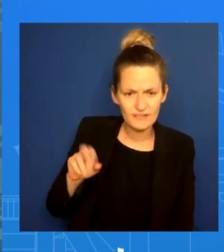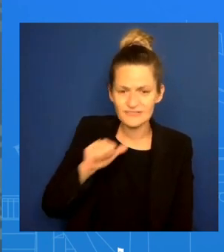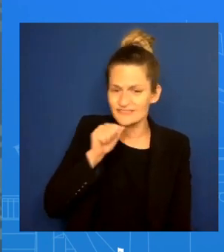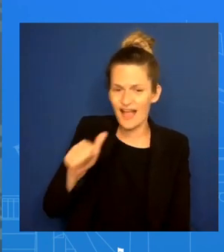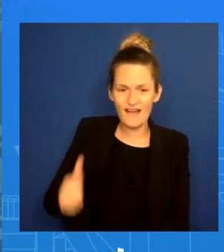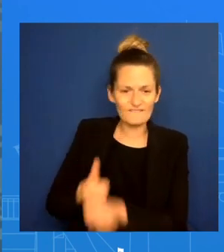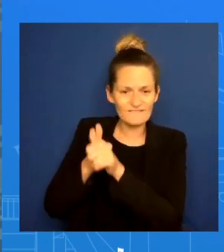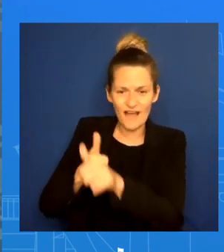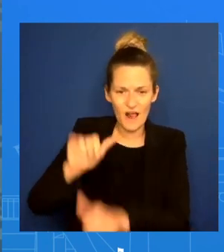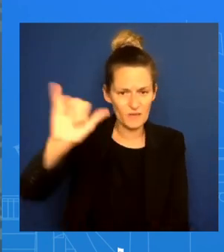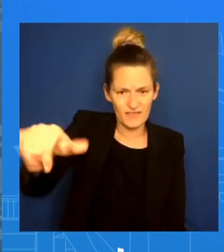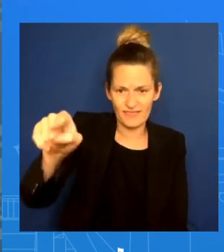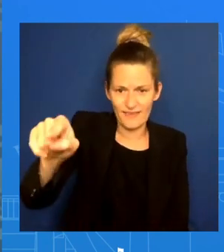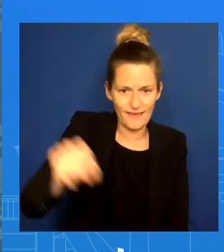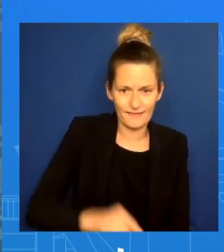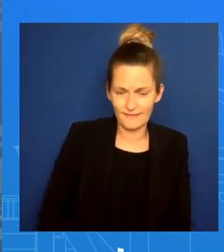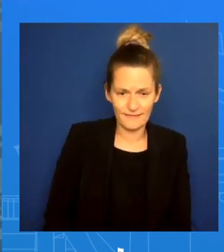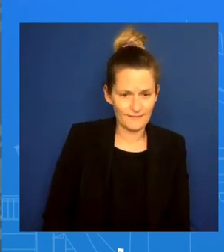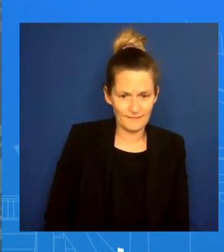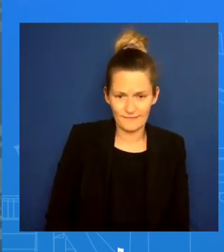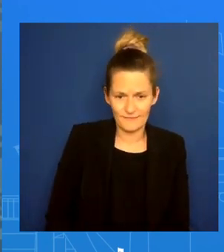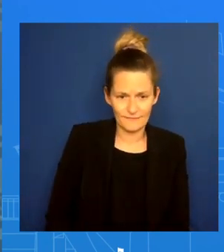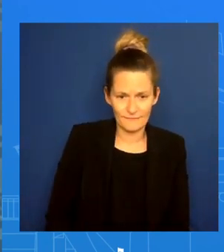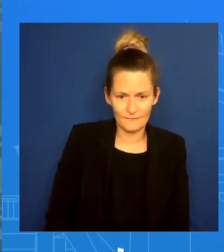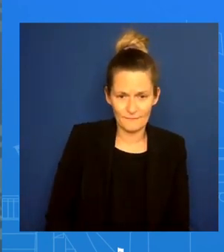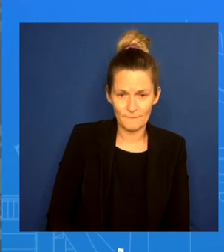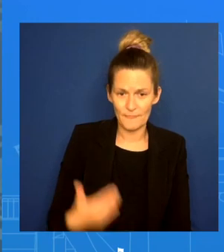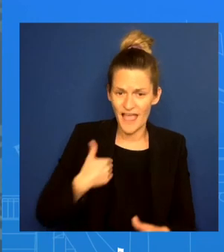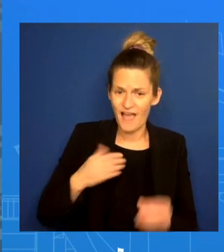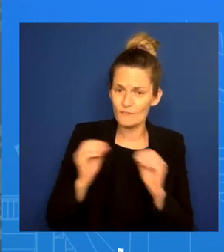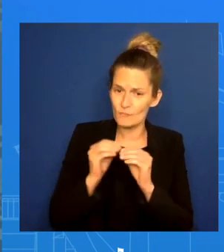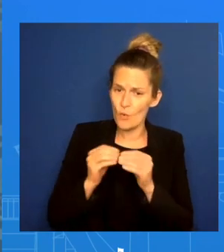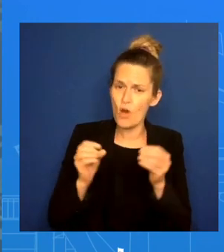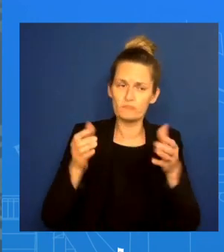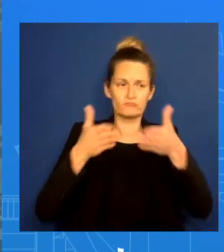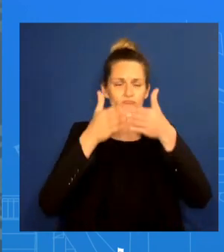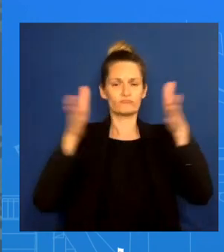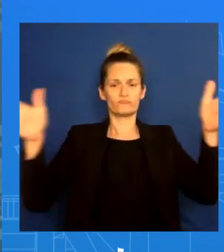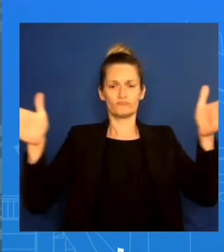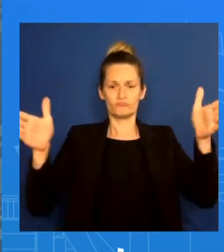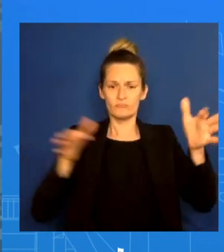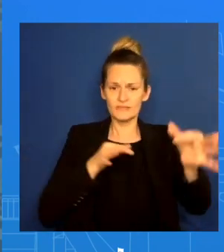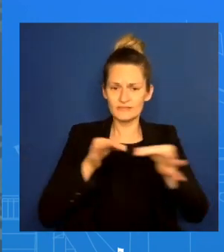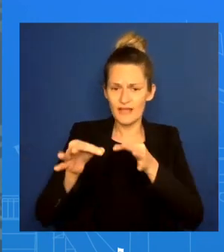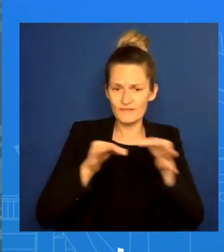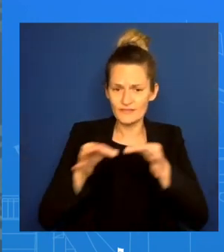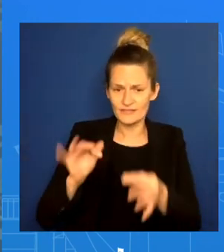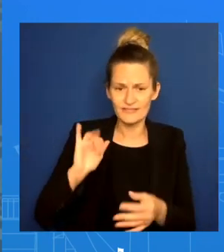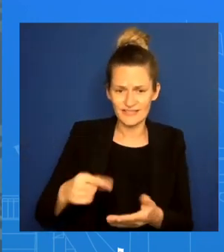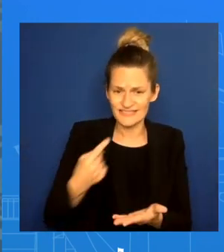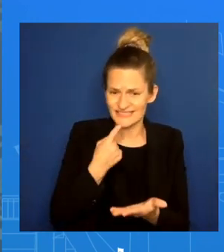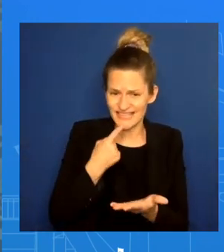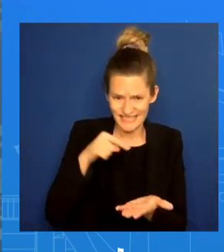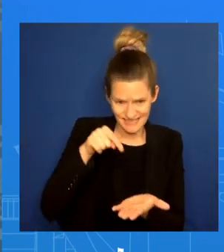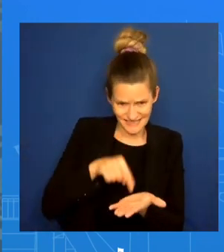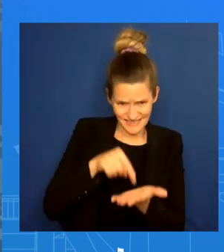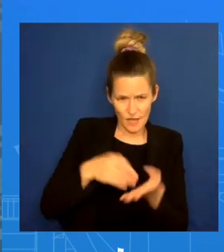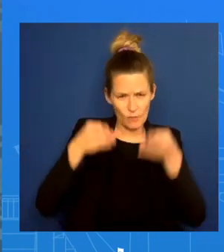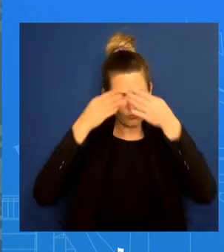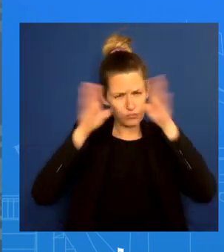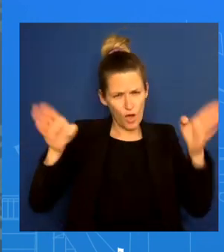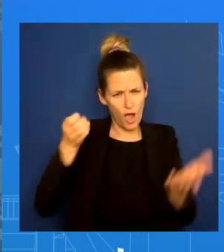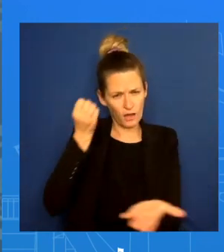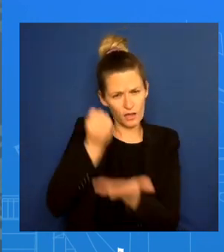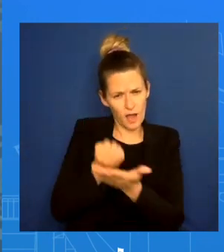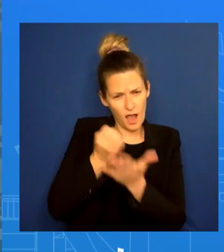defines a recession as a significant decline in economic activity spreading across the economy lasting more than a few months. NBER has